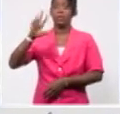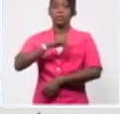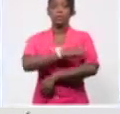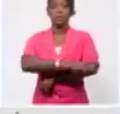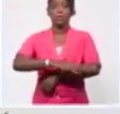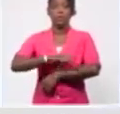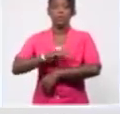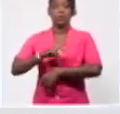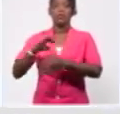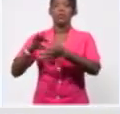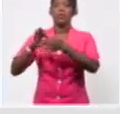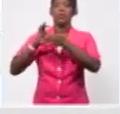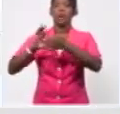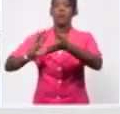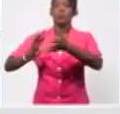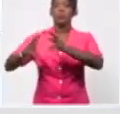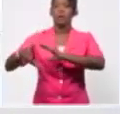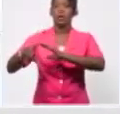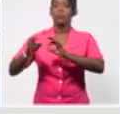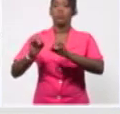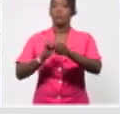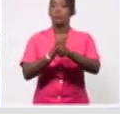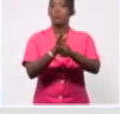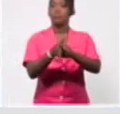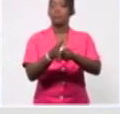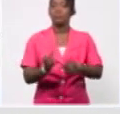in the same 185 countries.